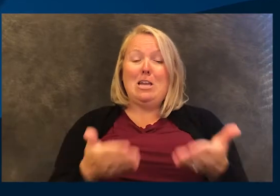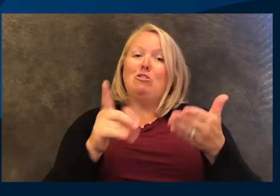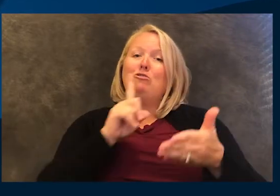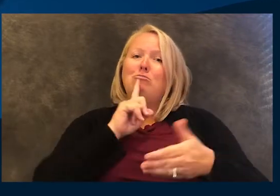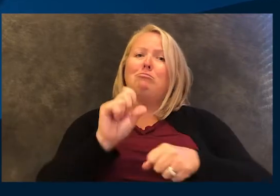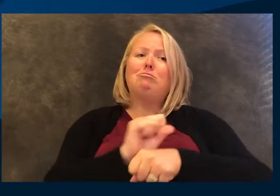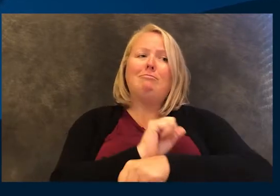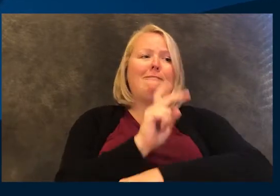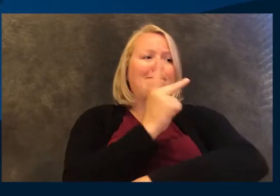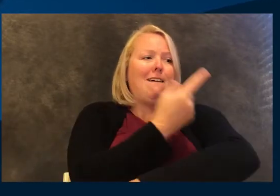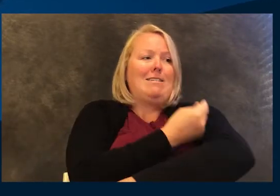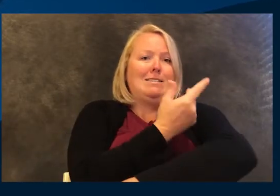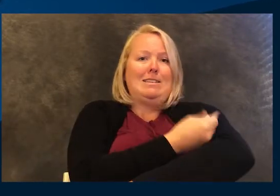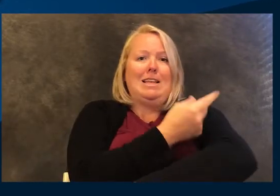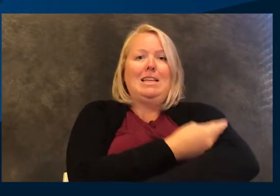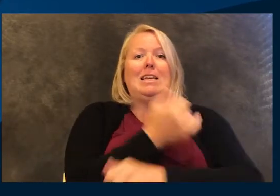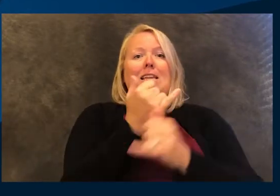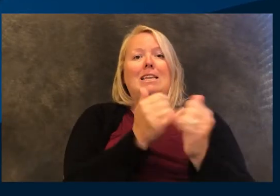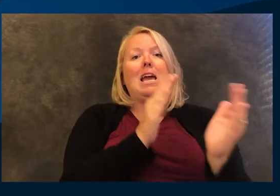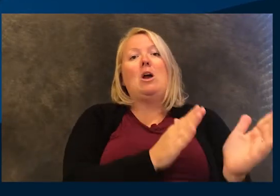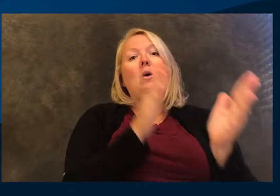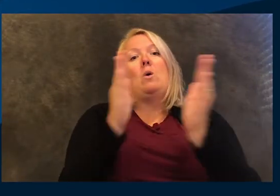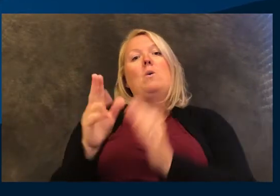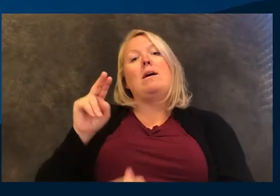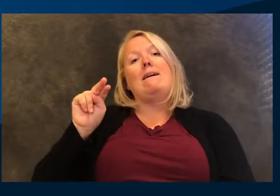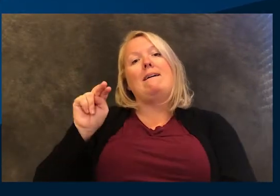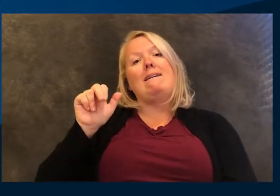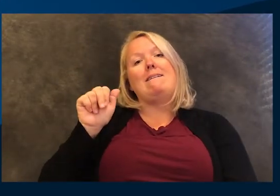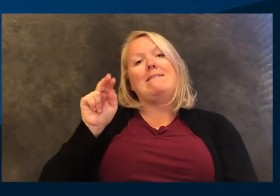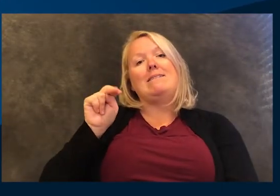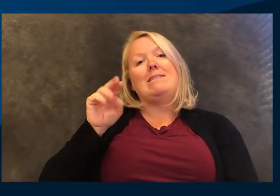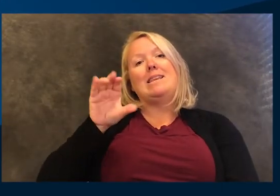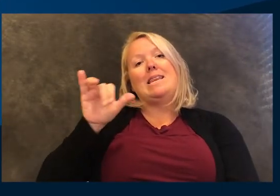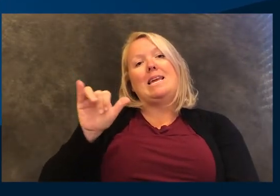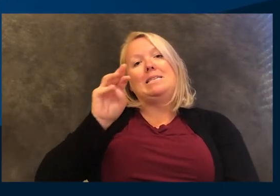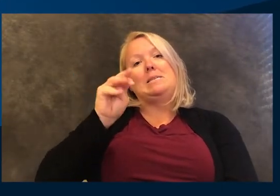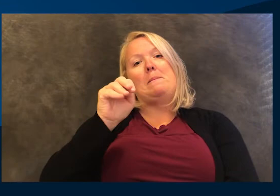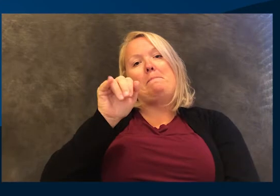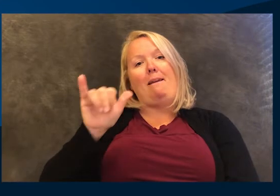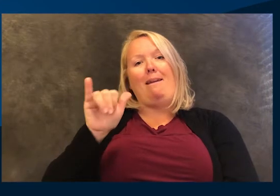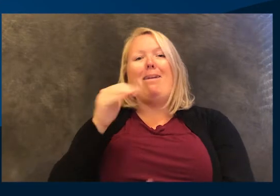vaccinated. So with that, I'll hand it off to Nancy May. Thank you very much.